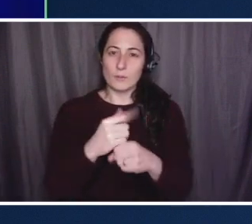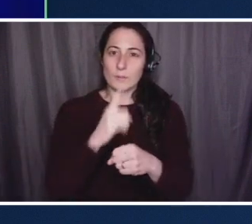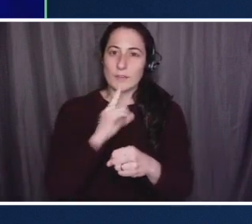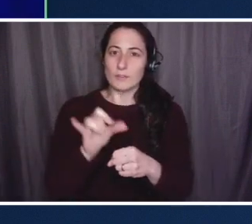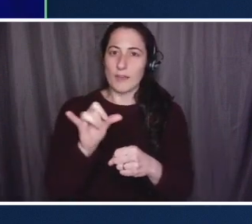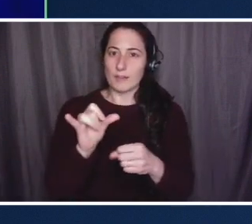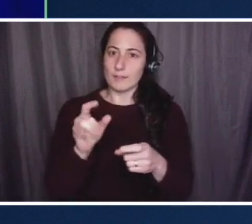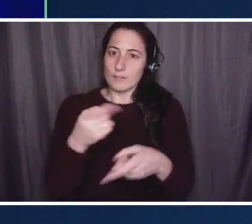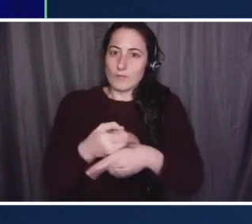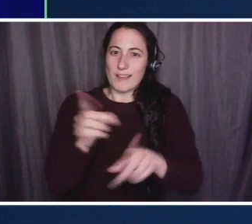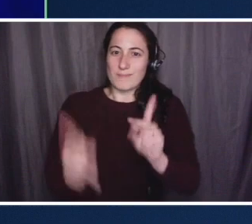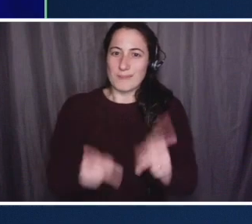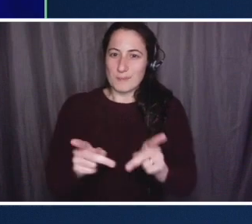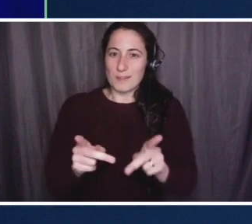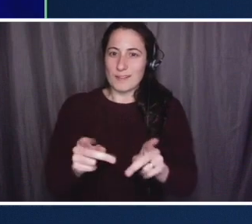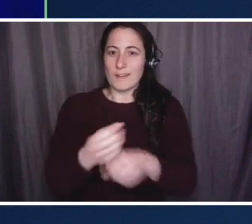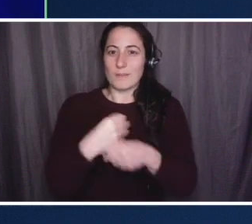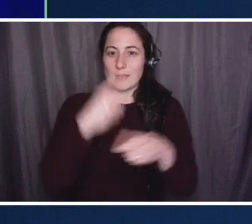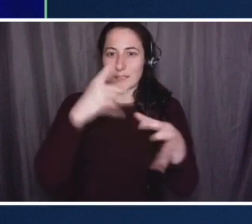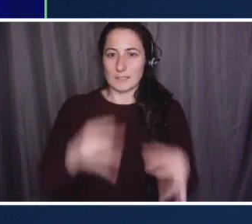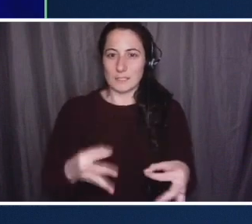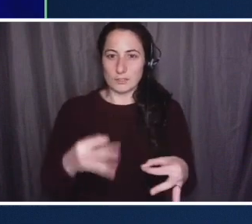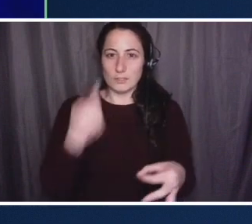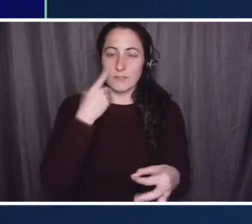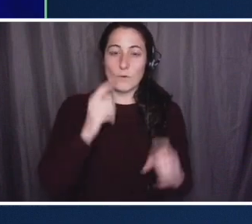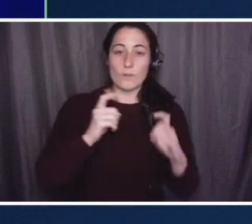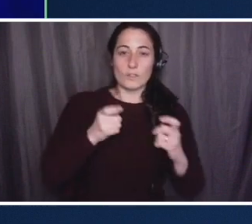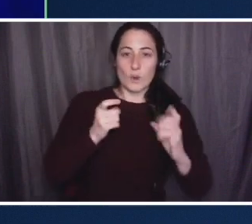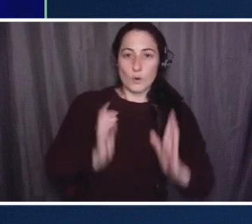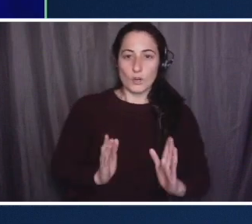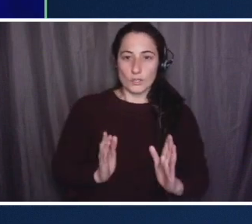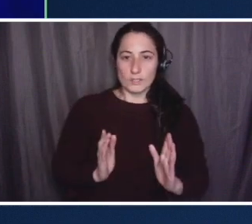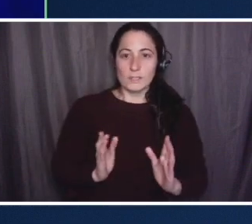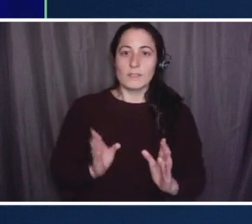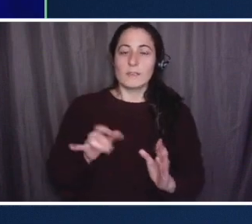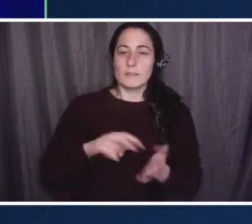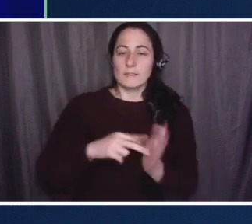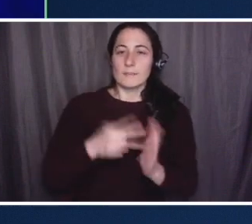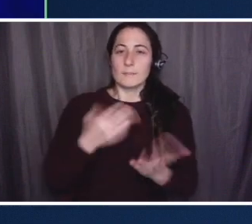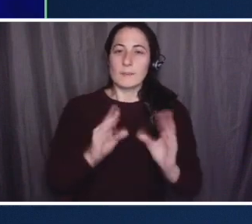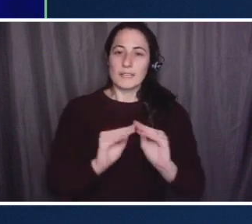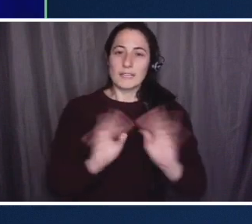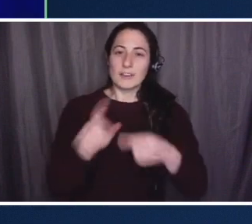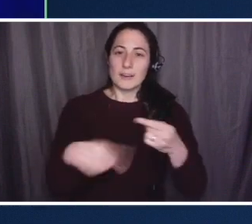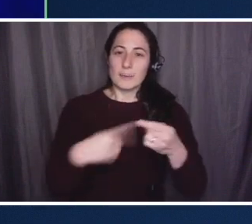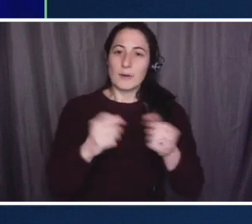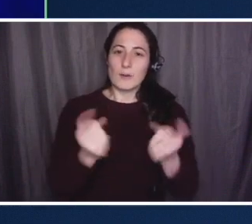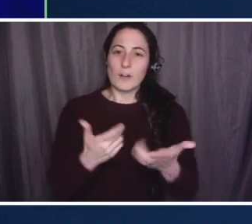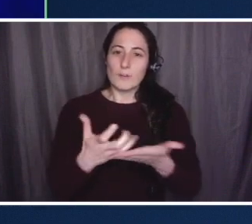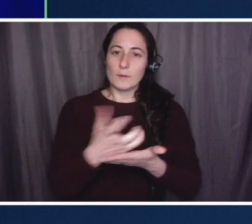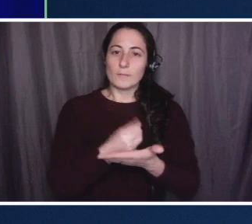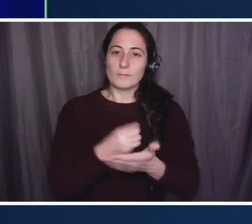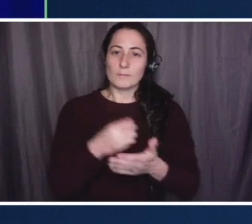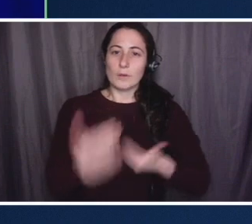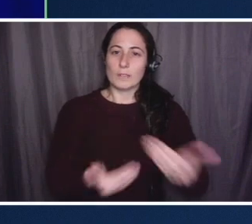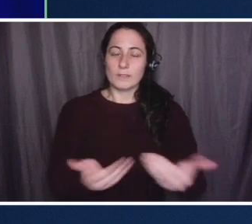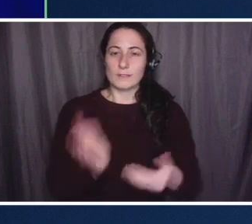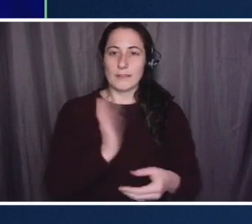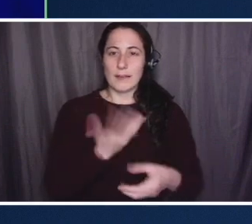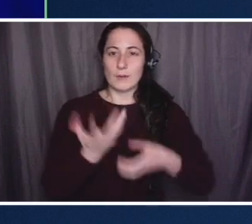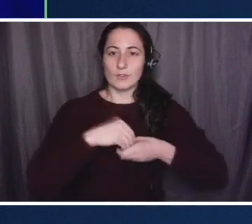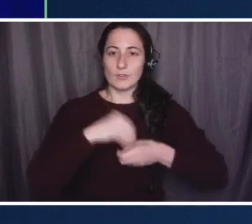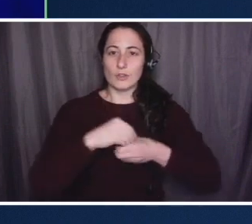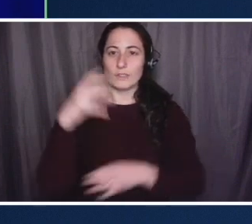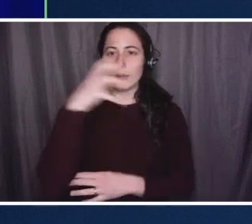right? I think for us as donors, that looks like being clear about our procurement processes, our internal assumptions, underlying assumptions that we